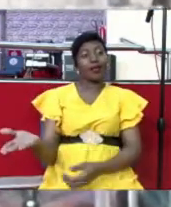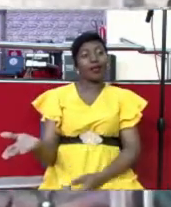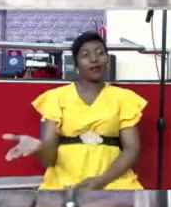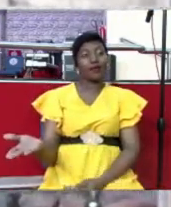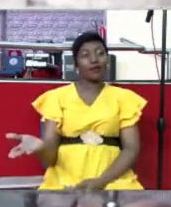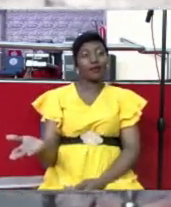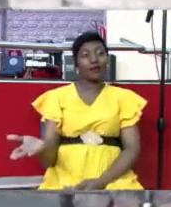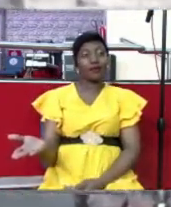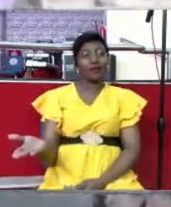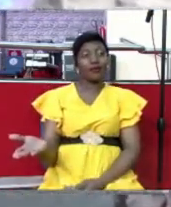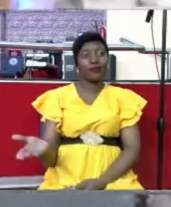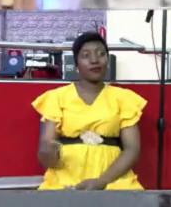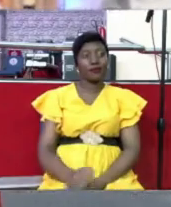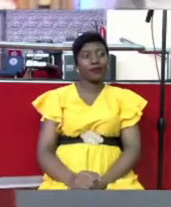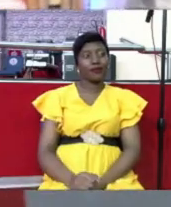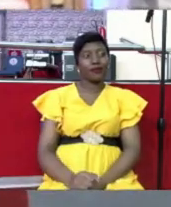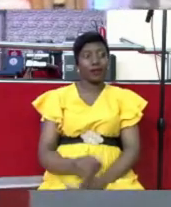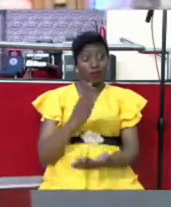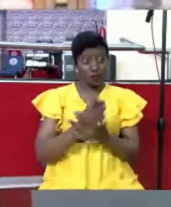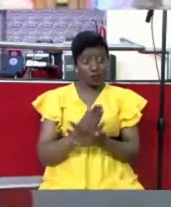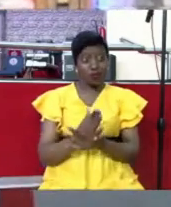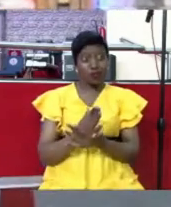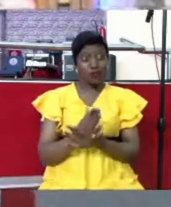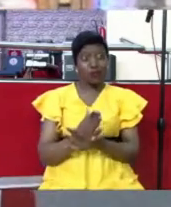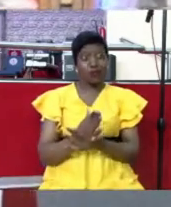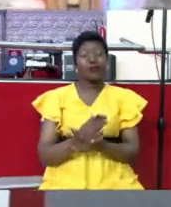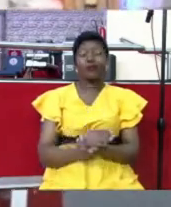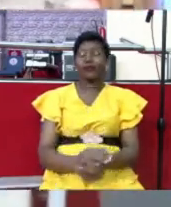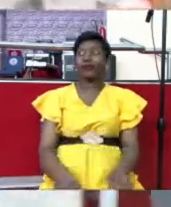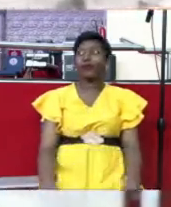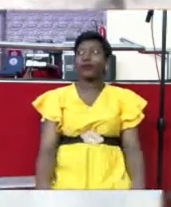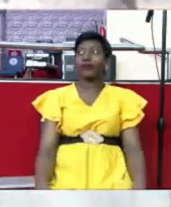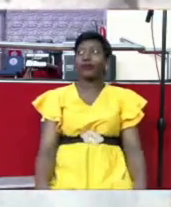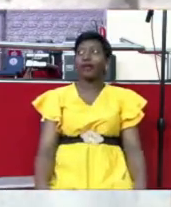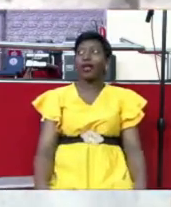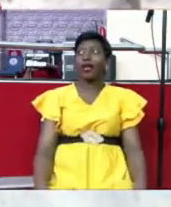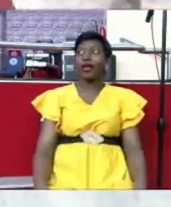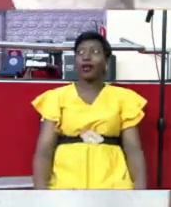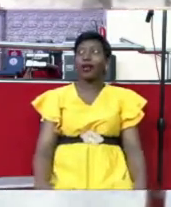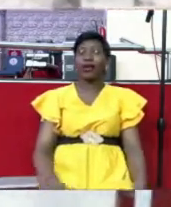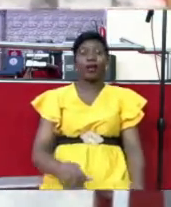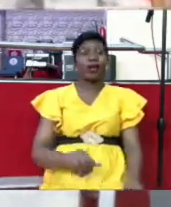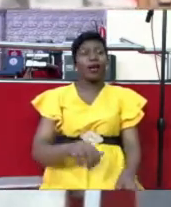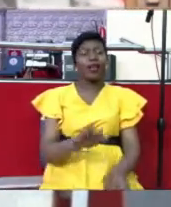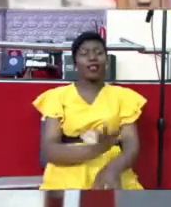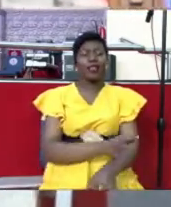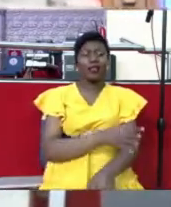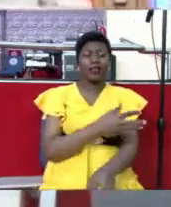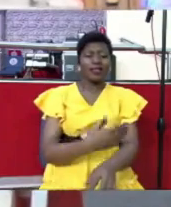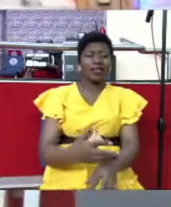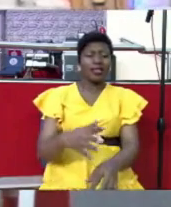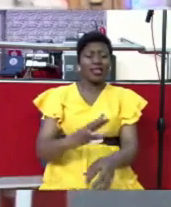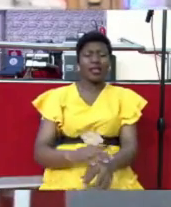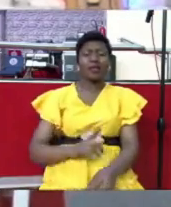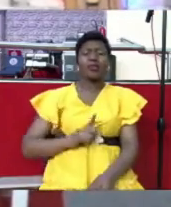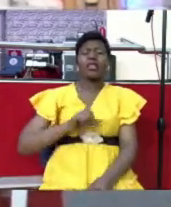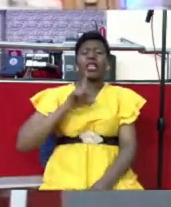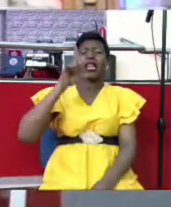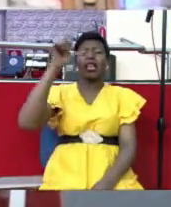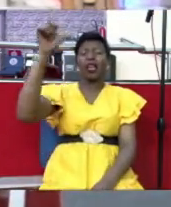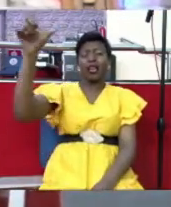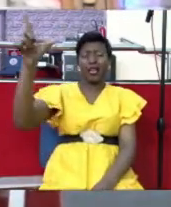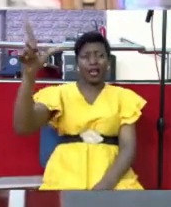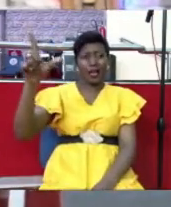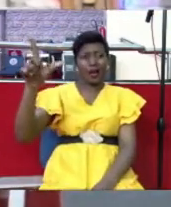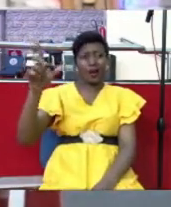kanisa. Ni kweli? Wale wanapoimba, alafu wanawekaga ile horn speaker inakuwa loud and distorted.